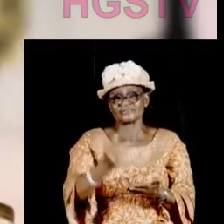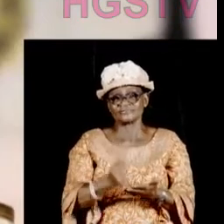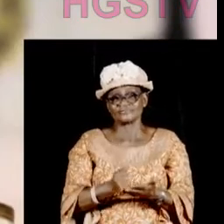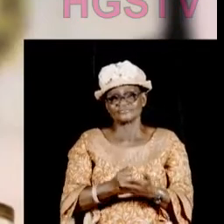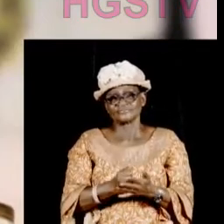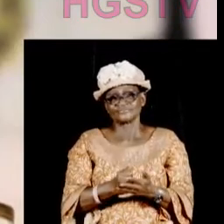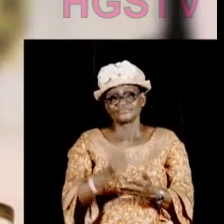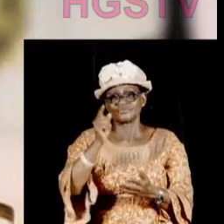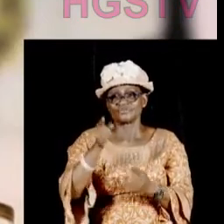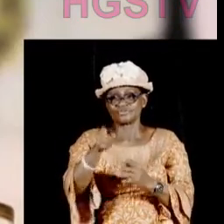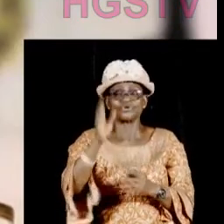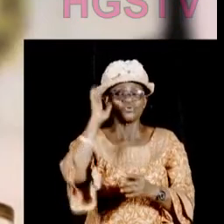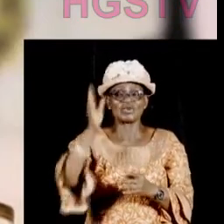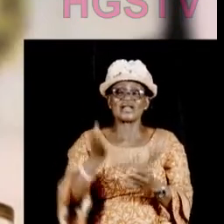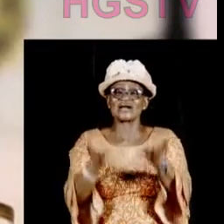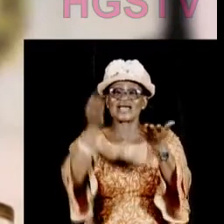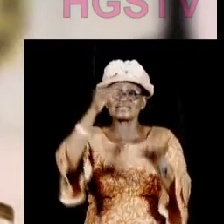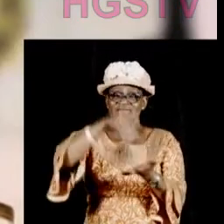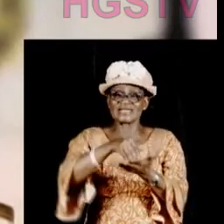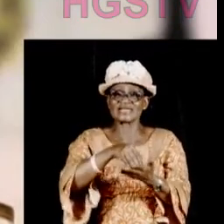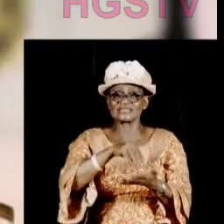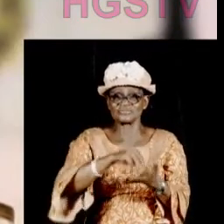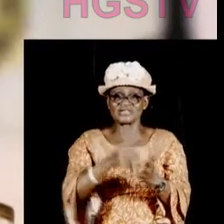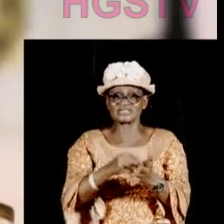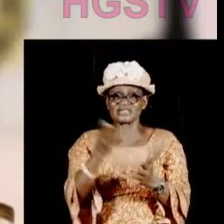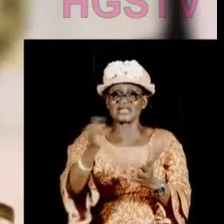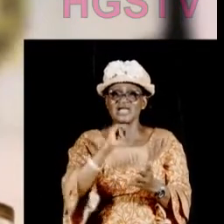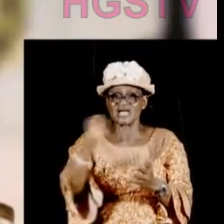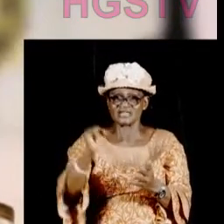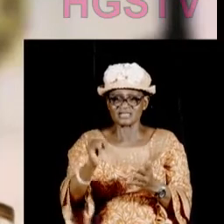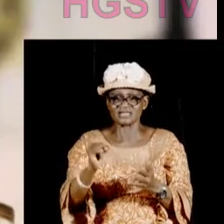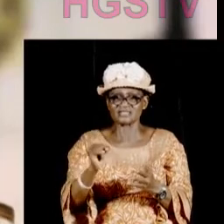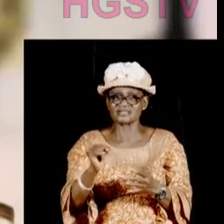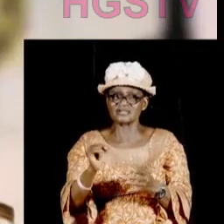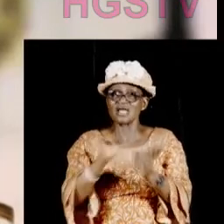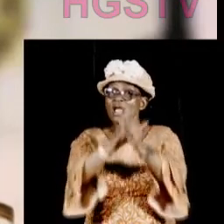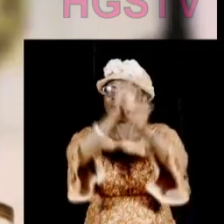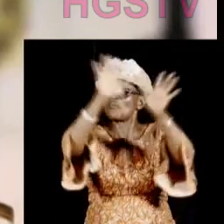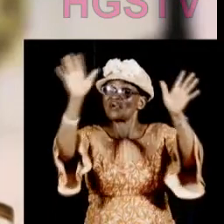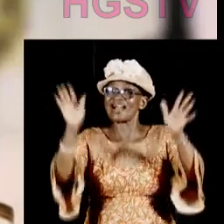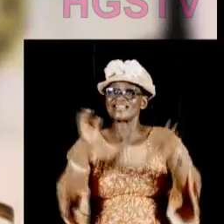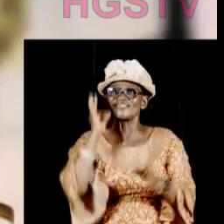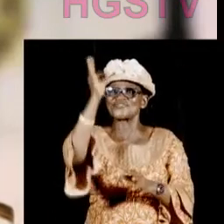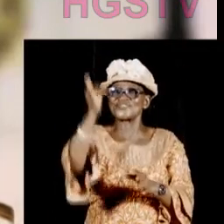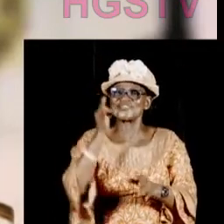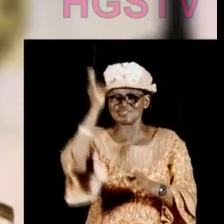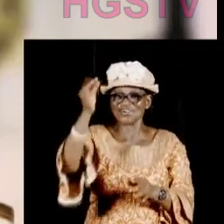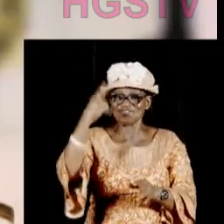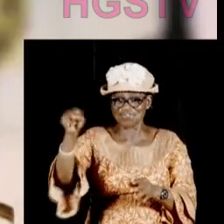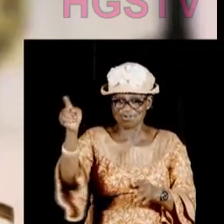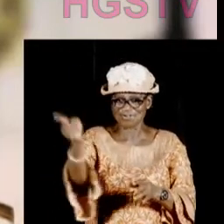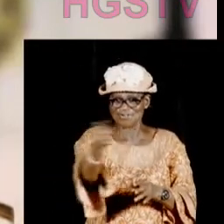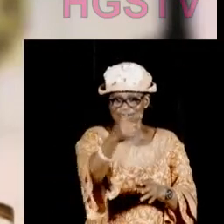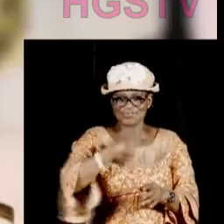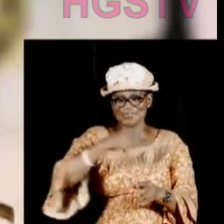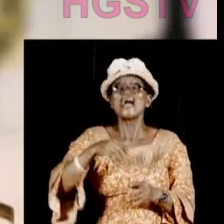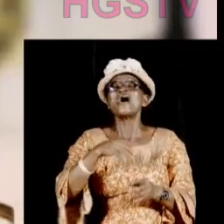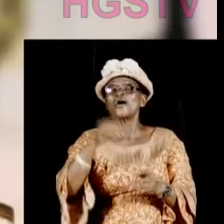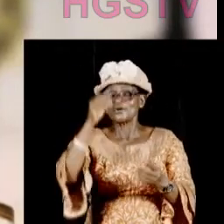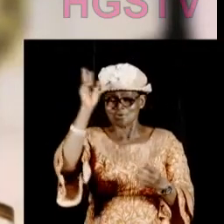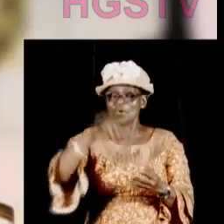And you will rise again also means there is a bright future for you. No matter what